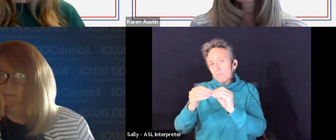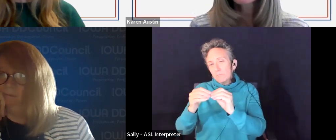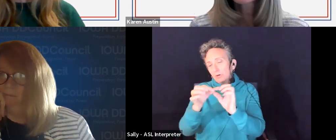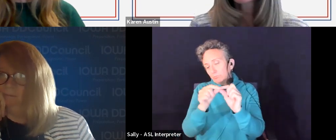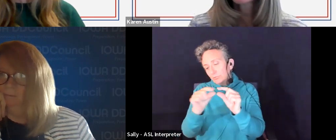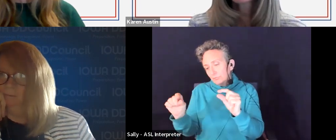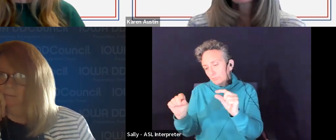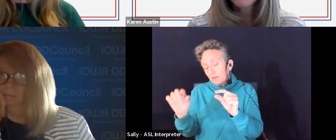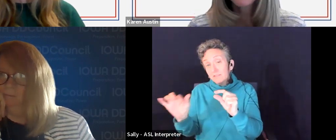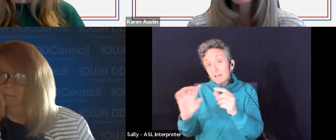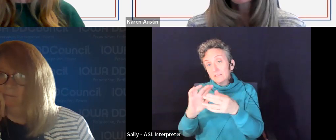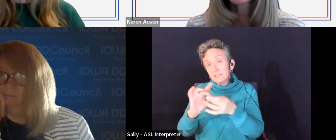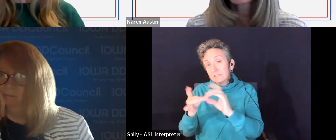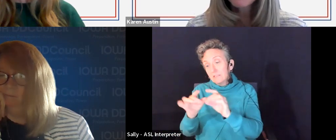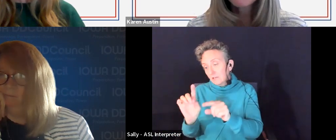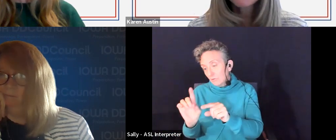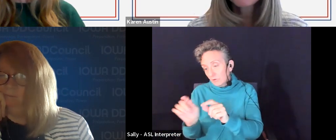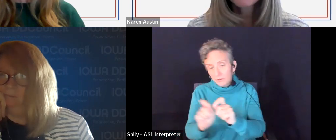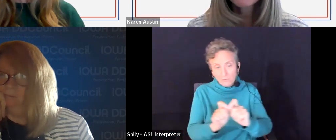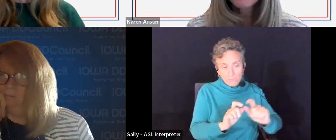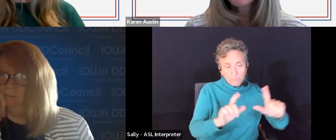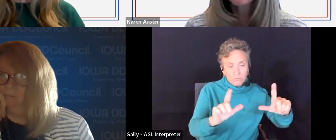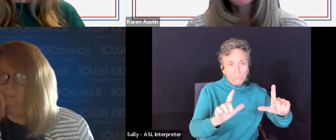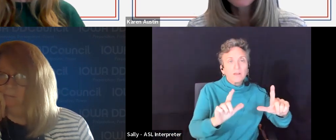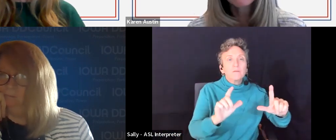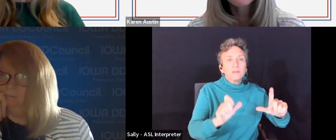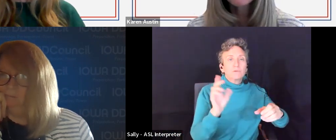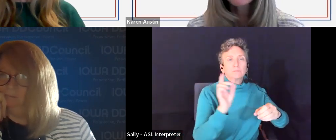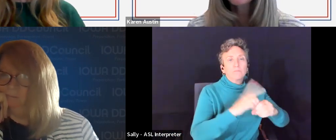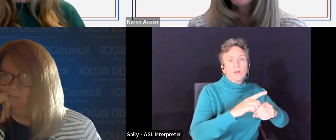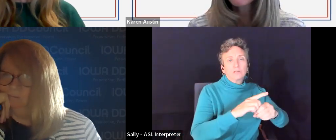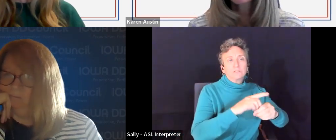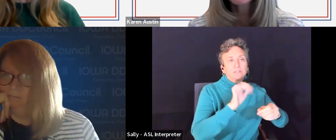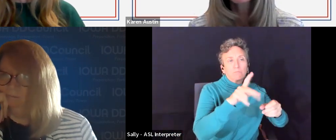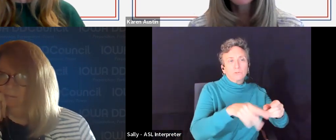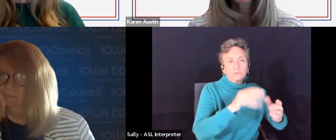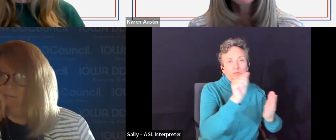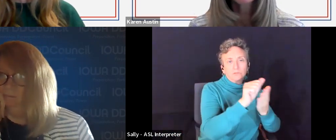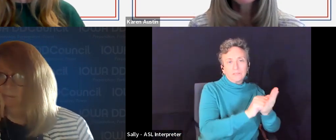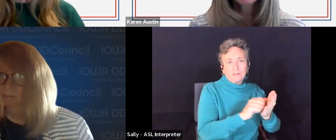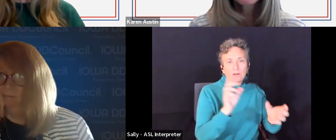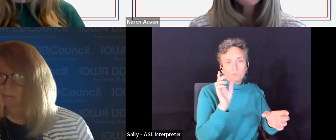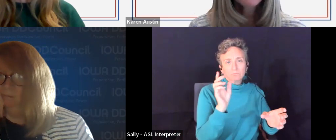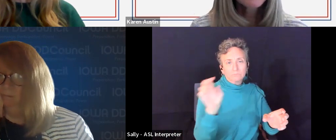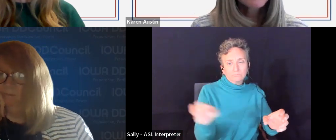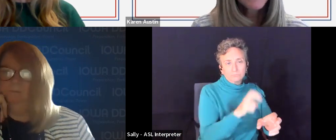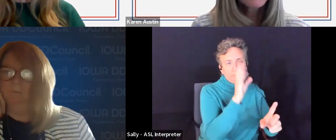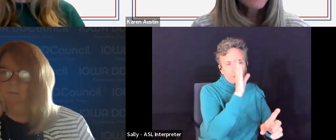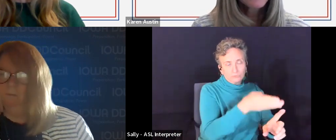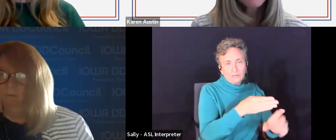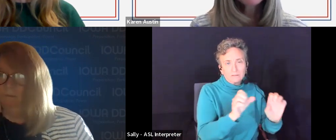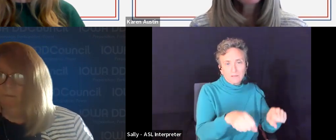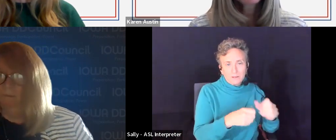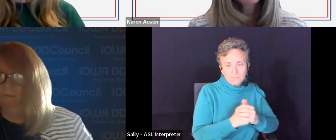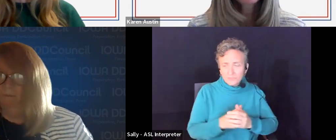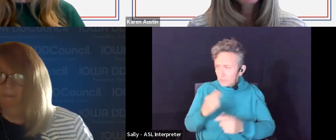be a link to be able to make a contribution to that person's account. So there's a variety of ways to make those contributions. Alicia, did I leave